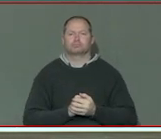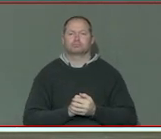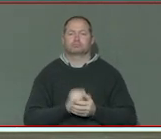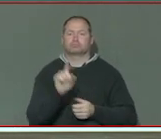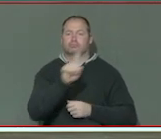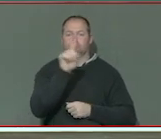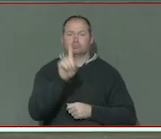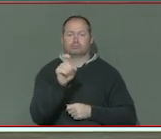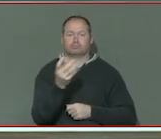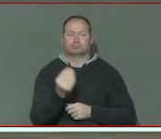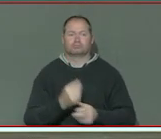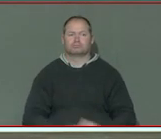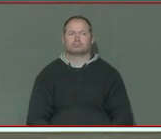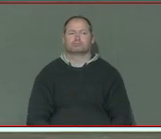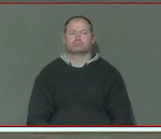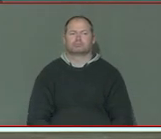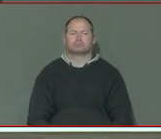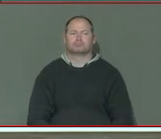questions?